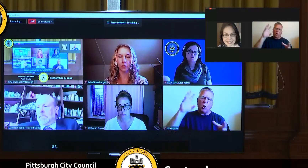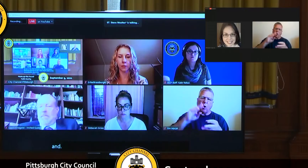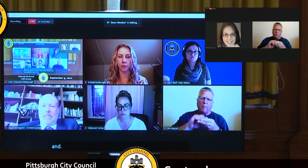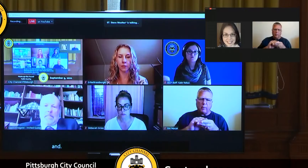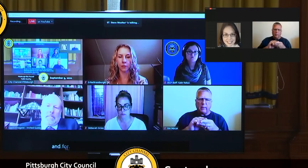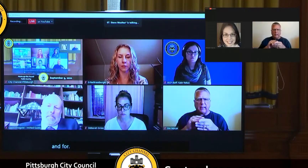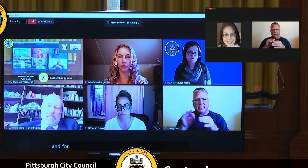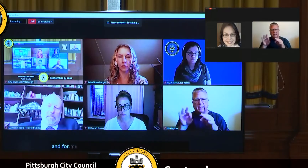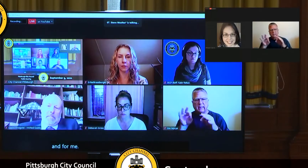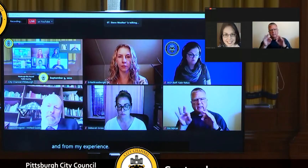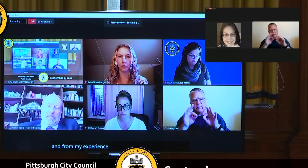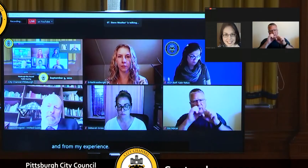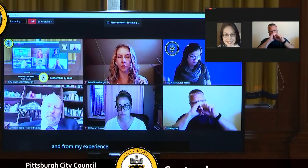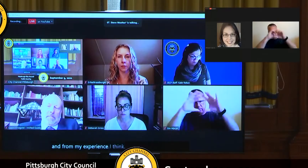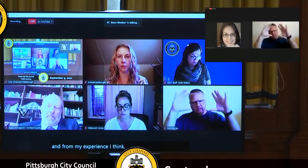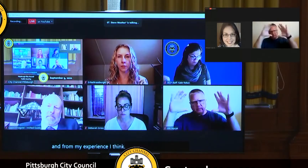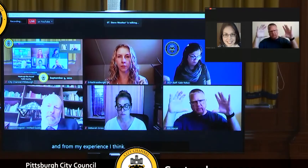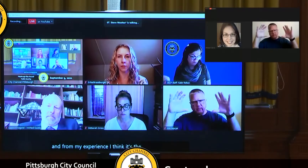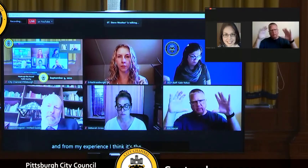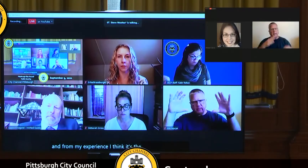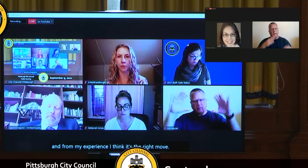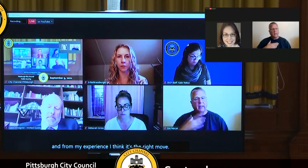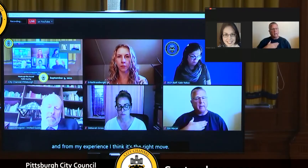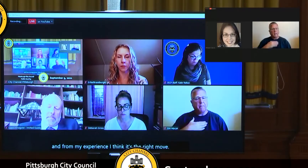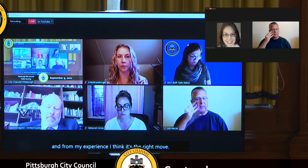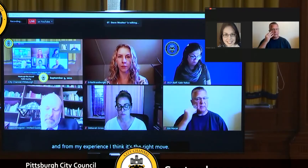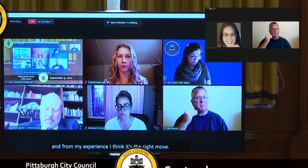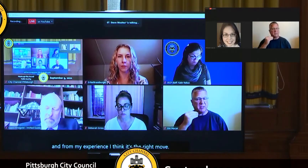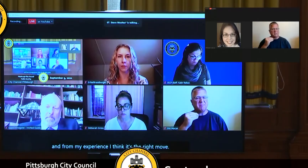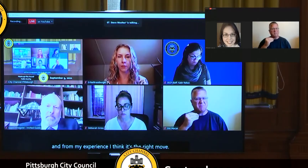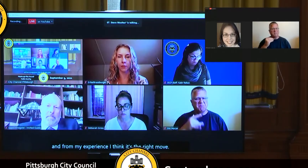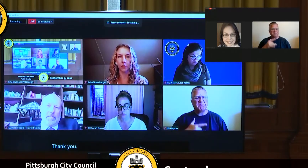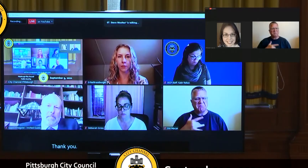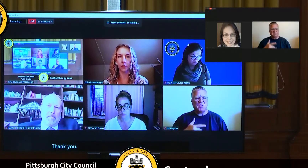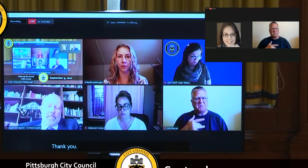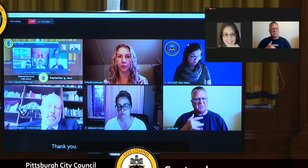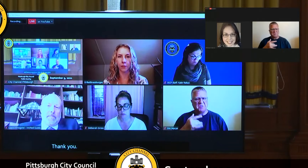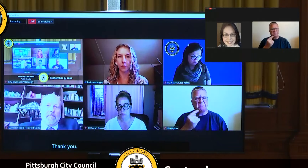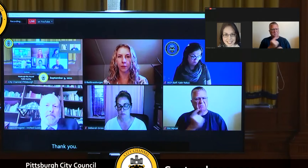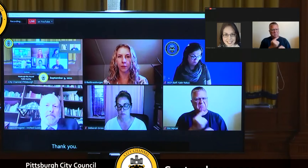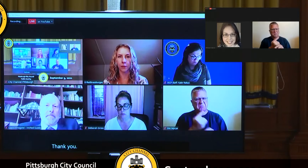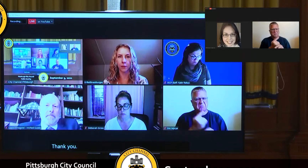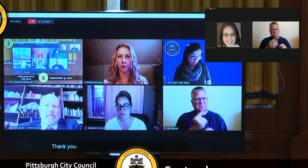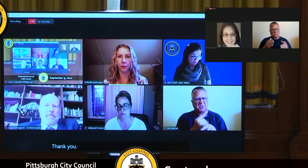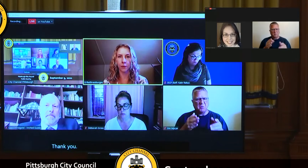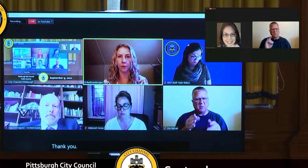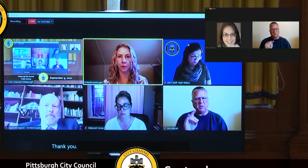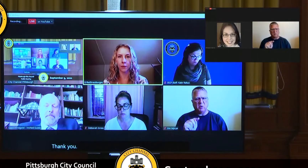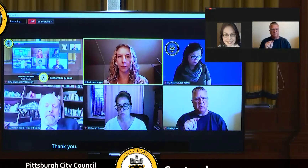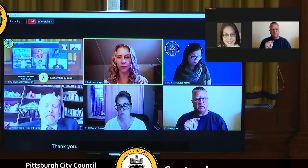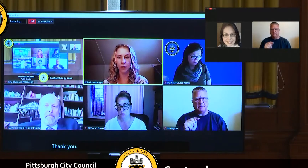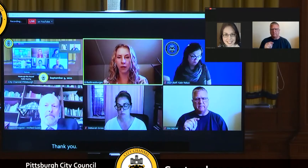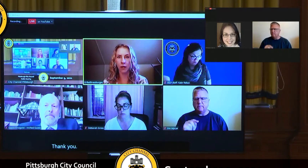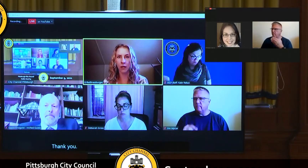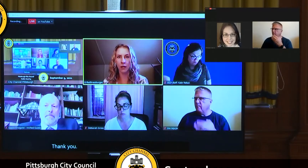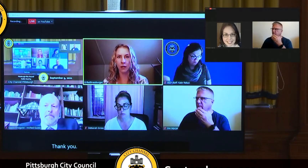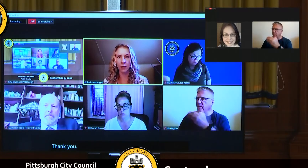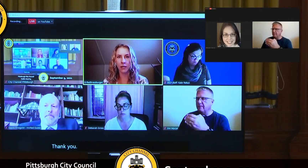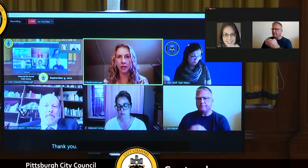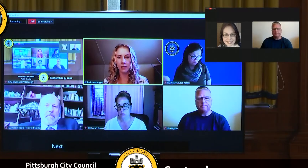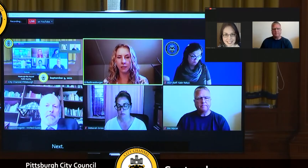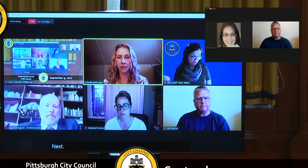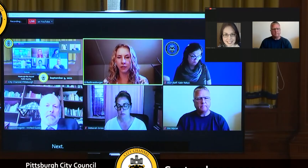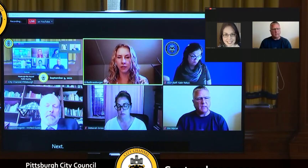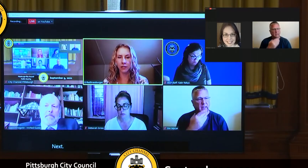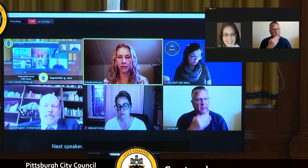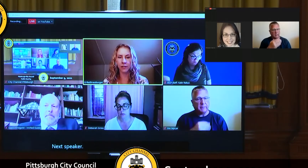my experience, I think it's the right move. Thank you. Thank you. Next speaker